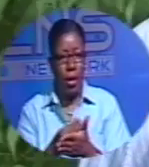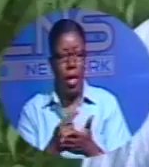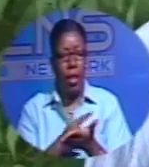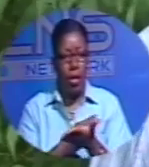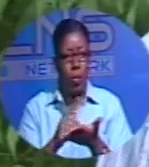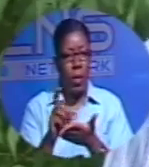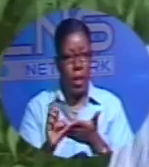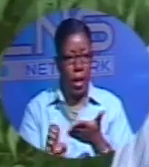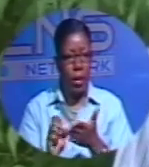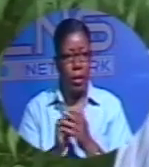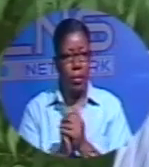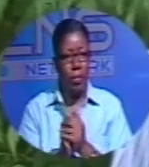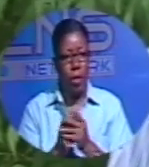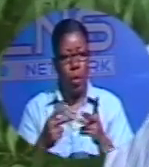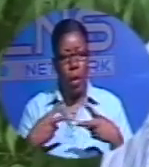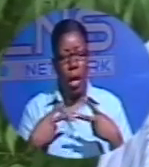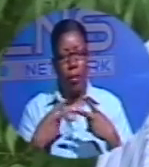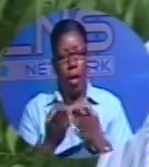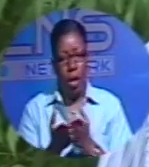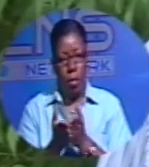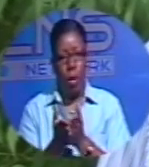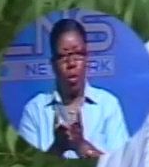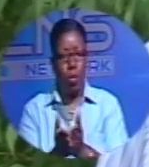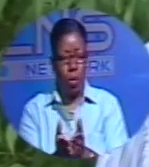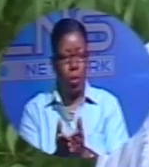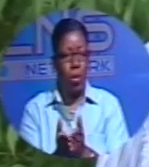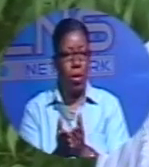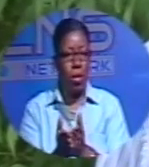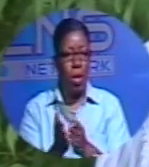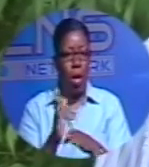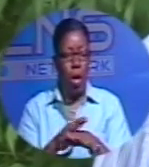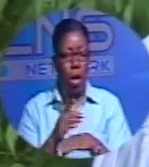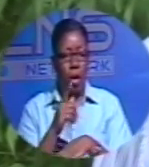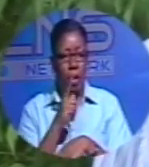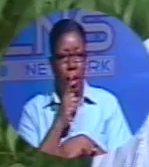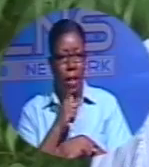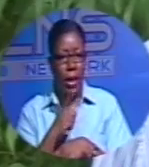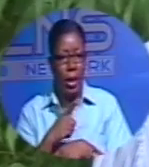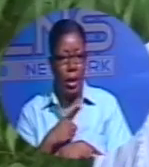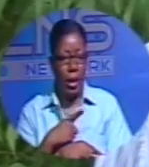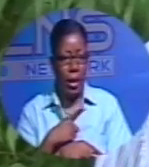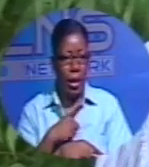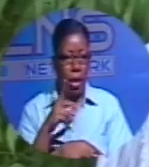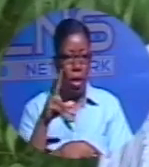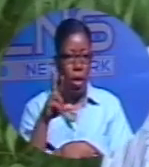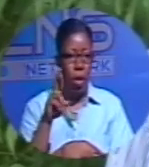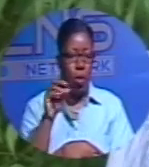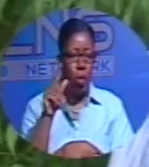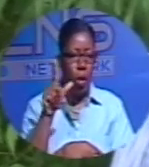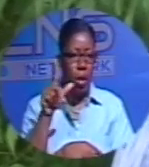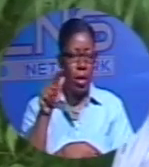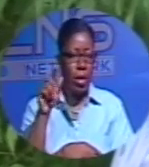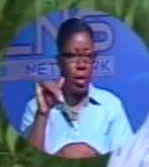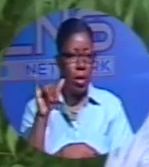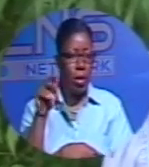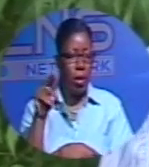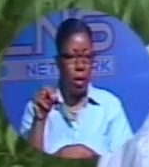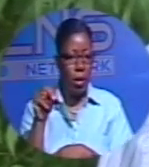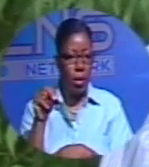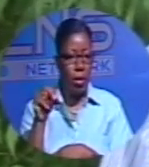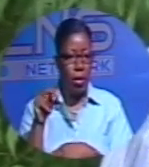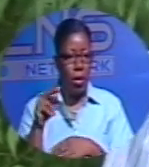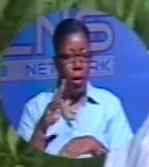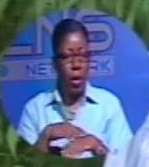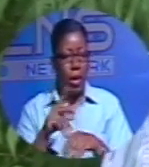First of all, we're going to be having a boat cruise on the motor vessel Lady Rosalind II. And that boat cruise is going to kick